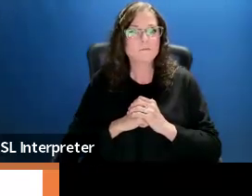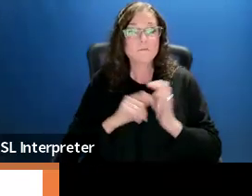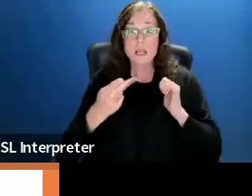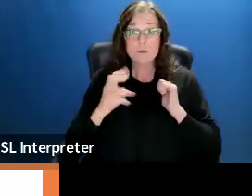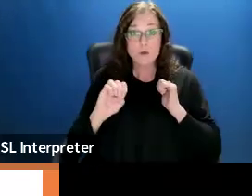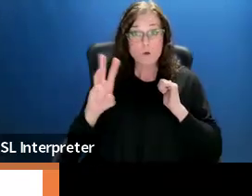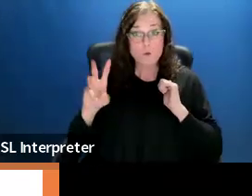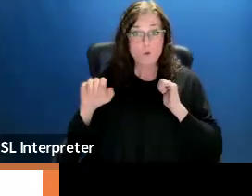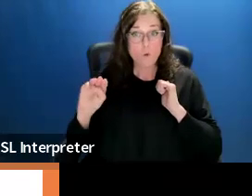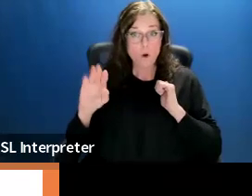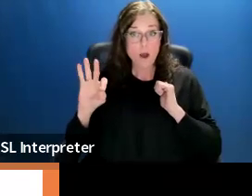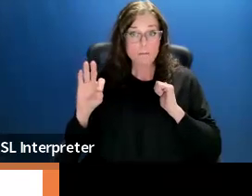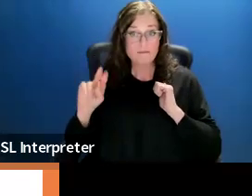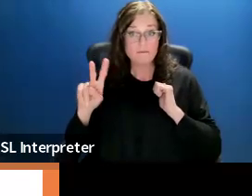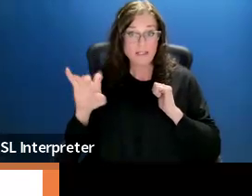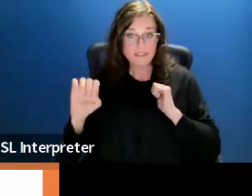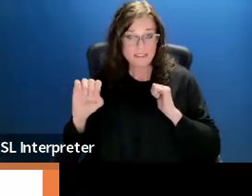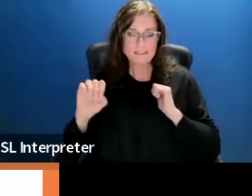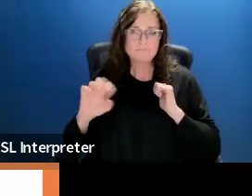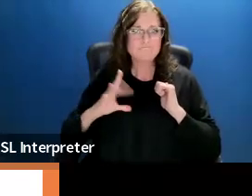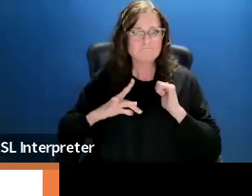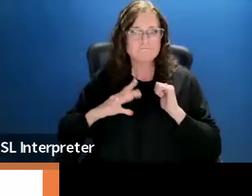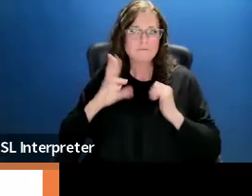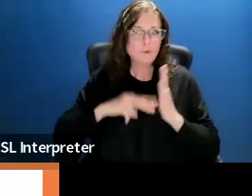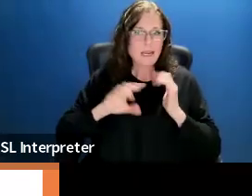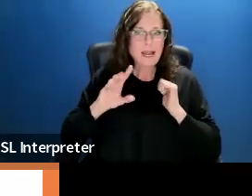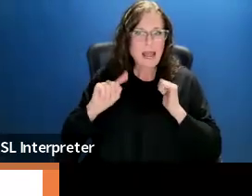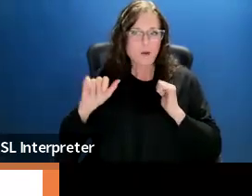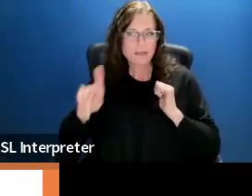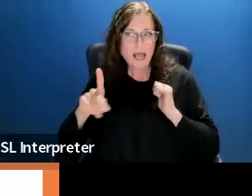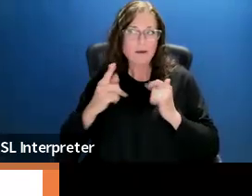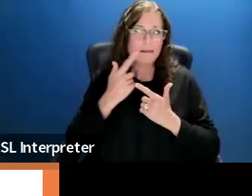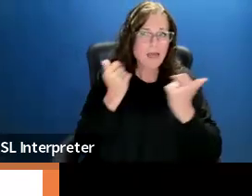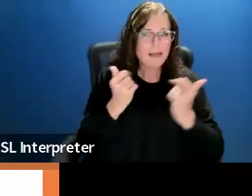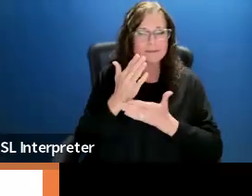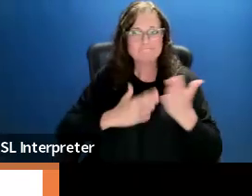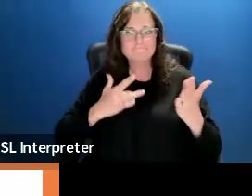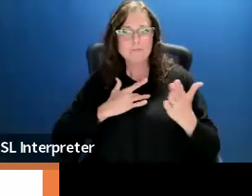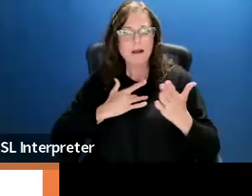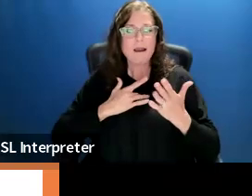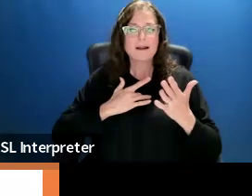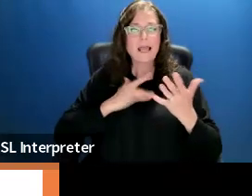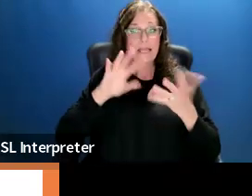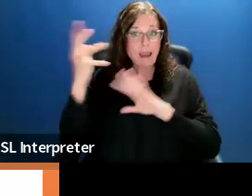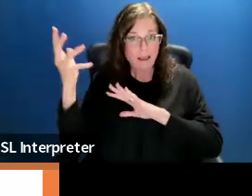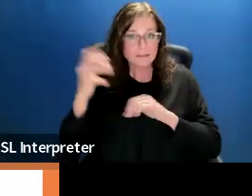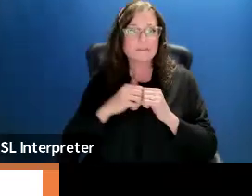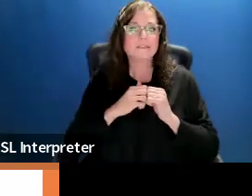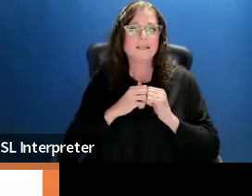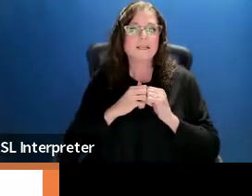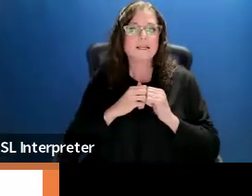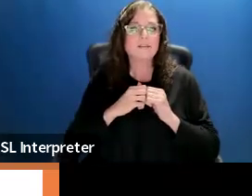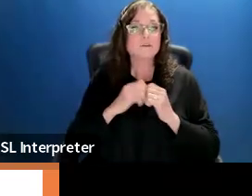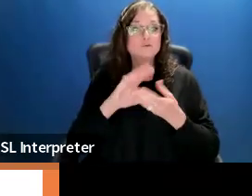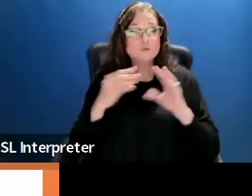The Warm Fuzzies is a charming read aloud packed with laughs, heart, and adorable chaos. Darren Farrell's story